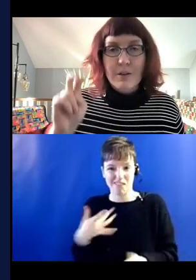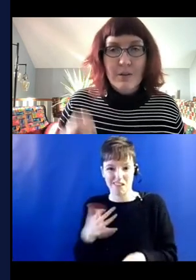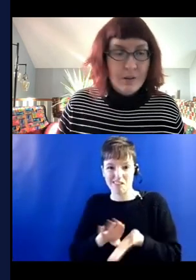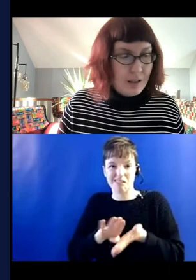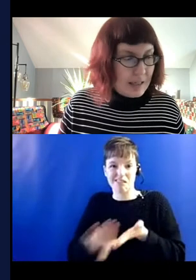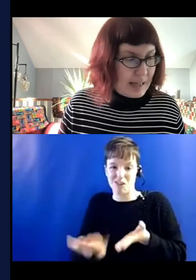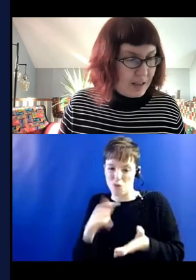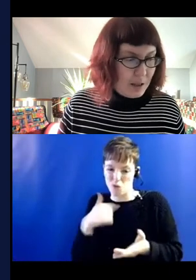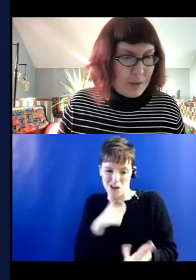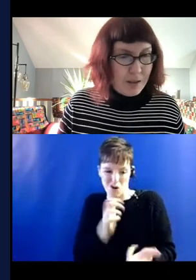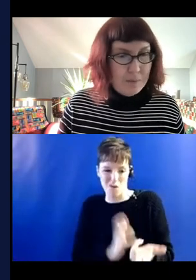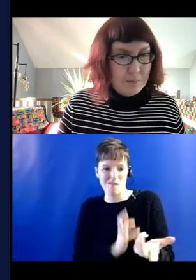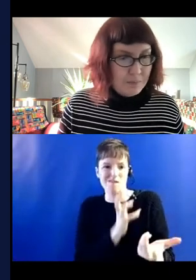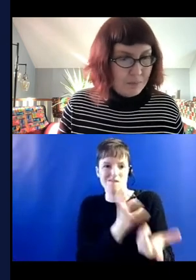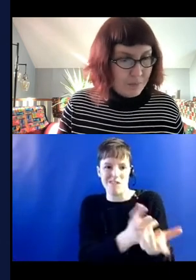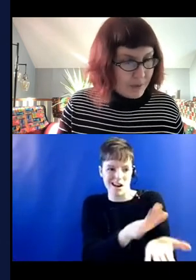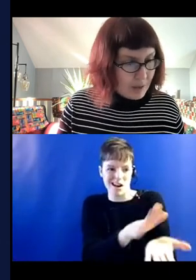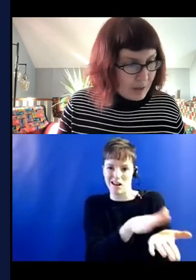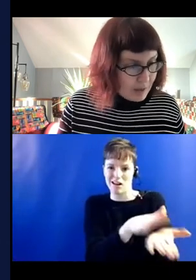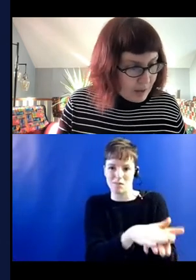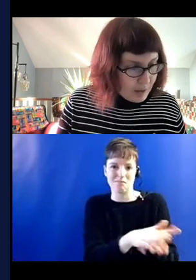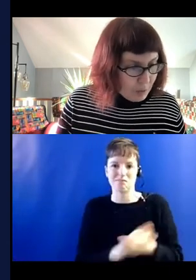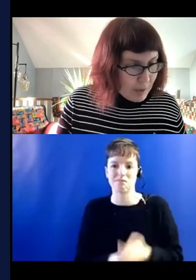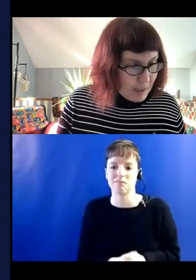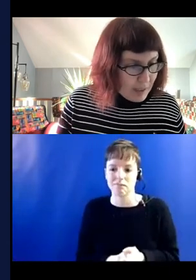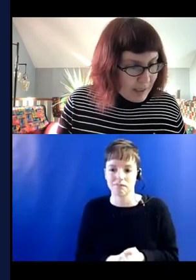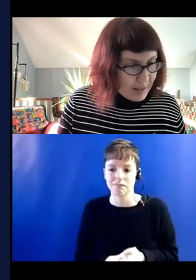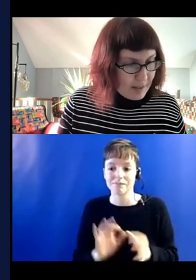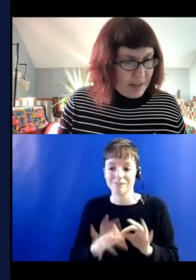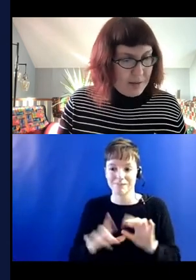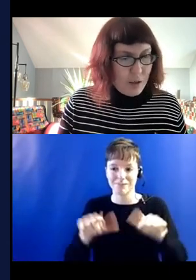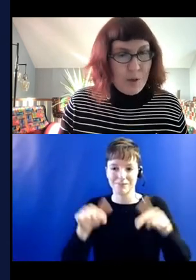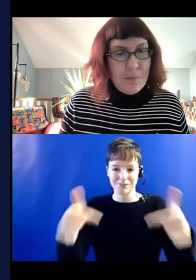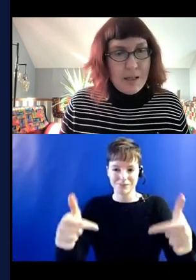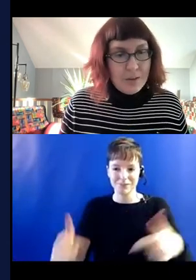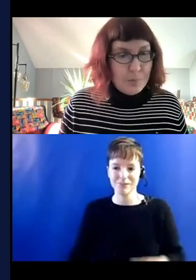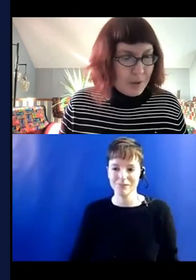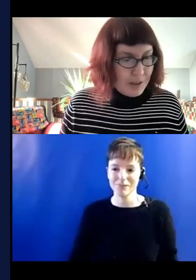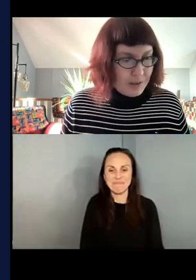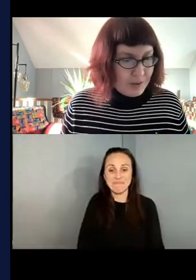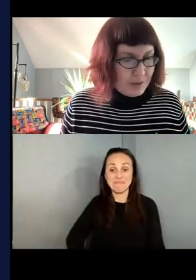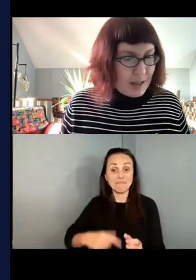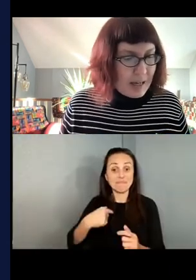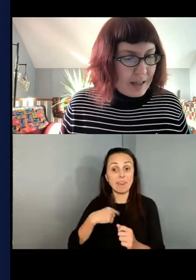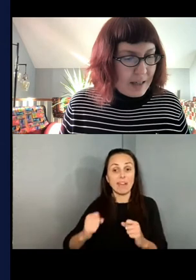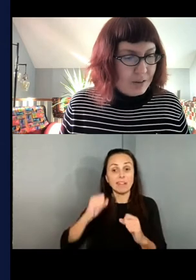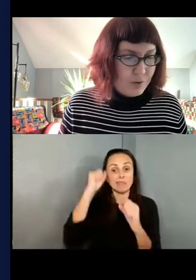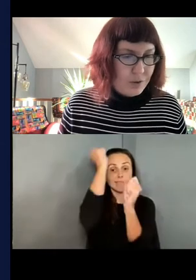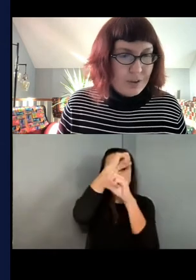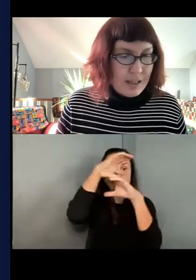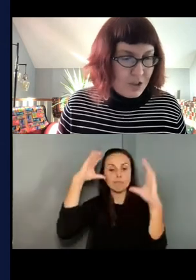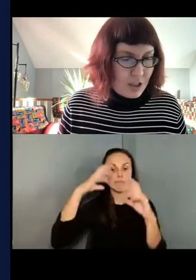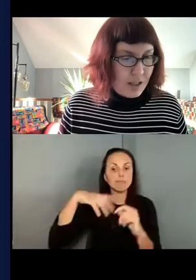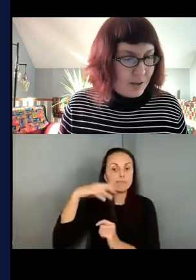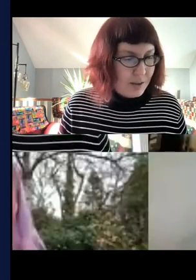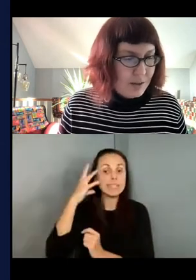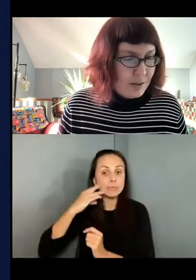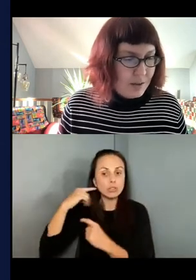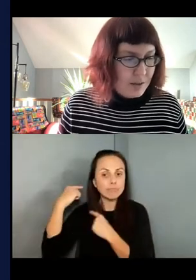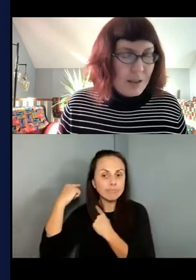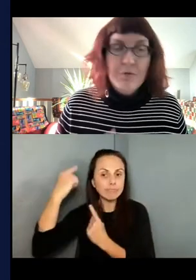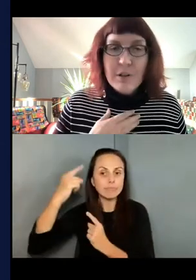fit in academia. When I think then about my experiences as a university